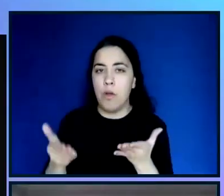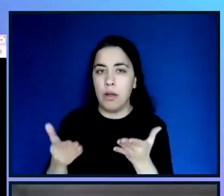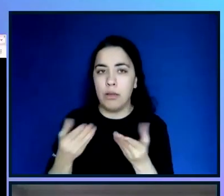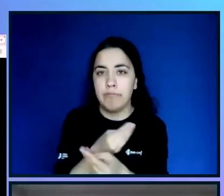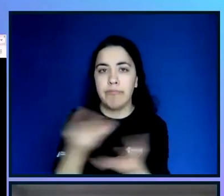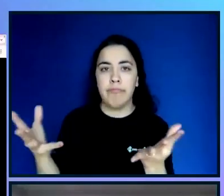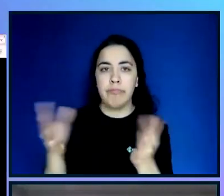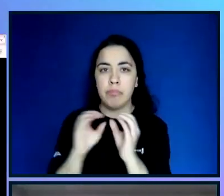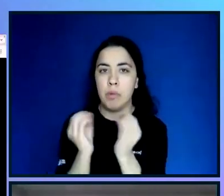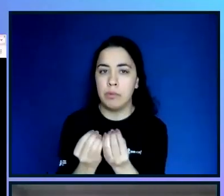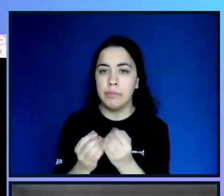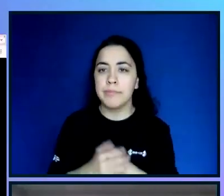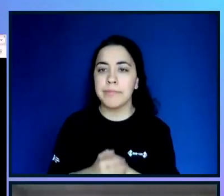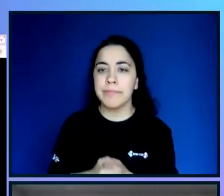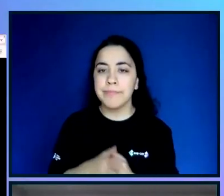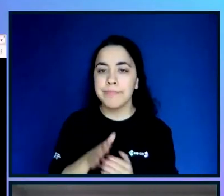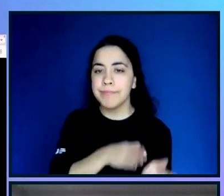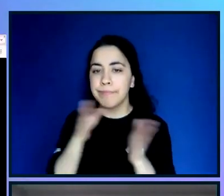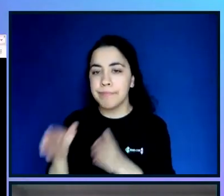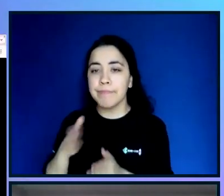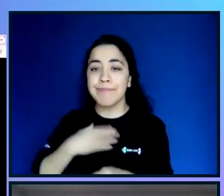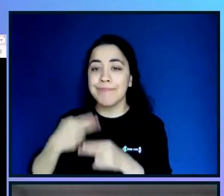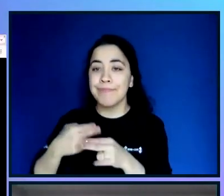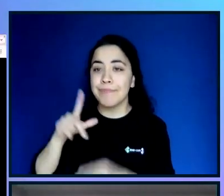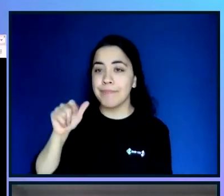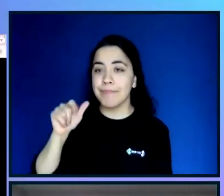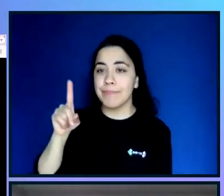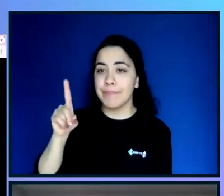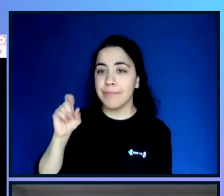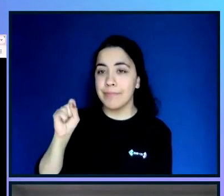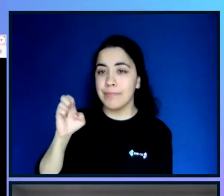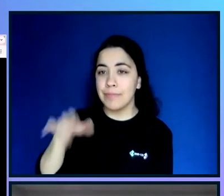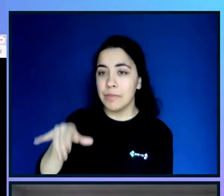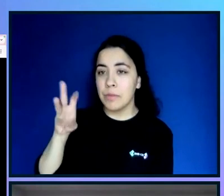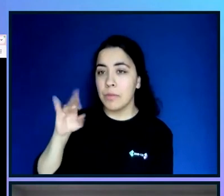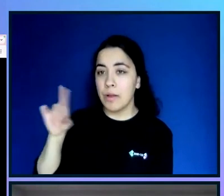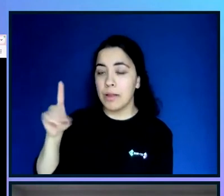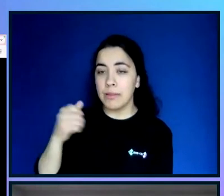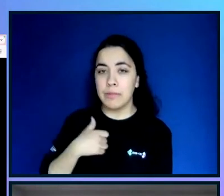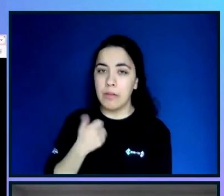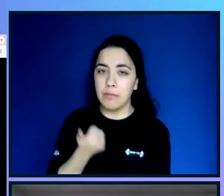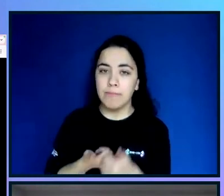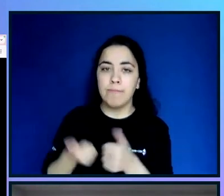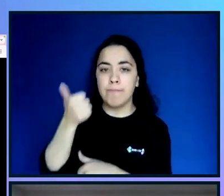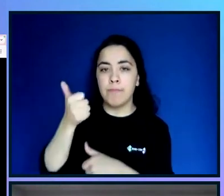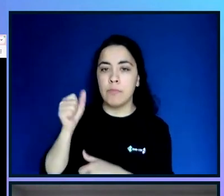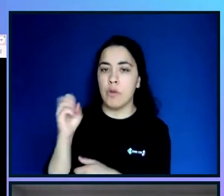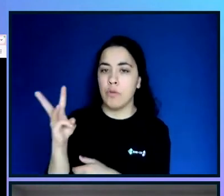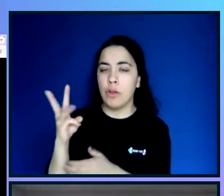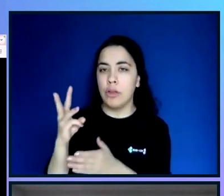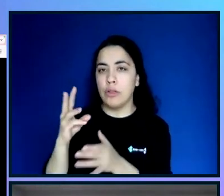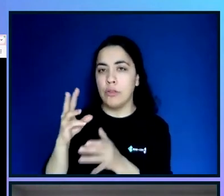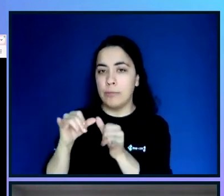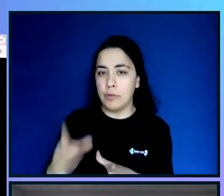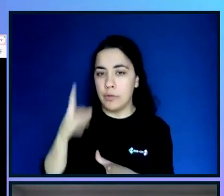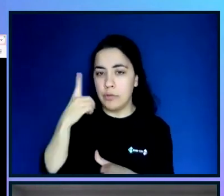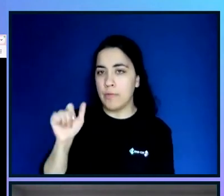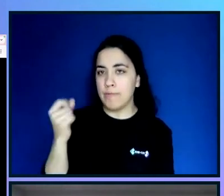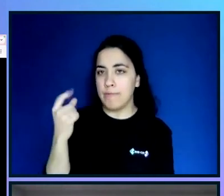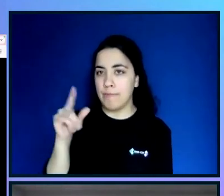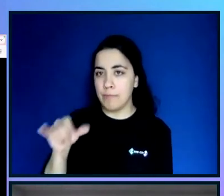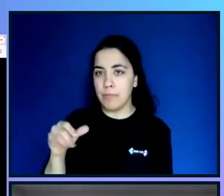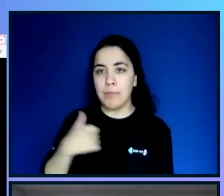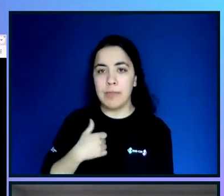And I'm Lindsey Wild. I'm a senior software engineer on the accessibility team, and I helped to create and develop the Champions Program pilot.